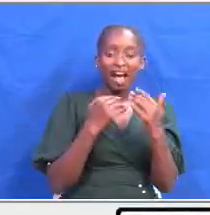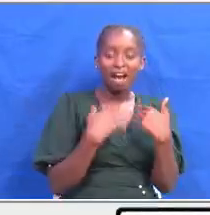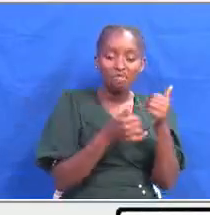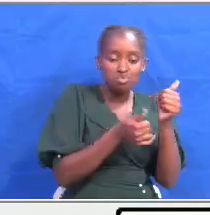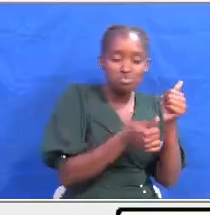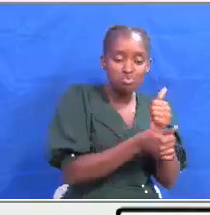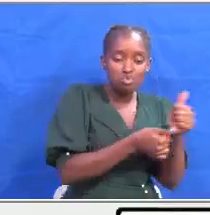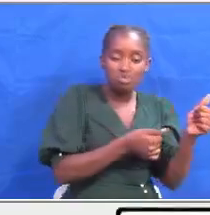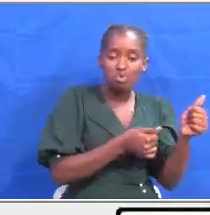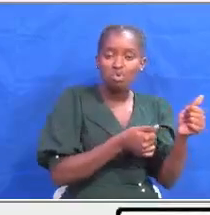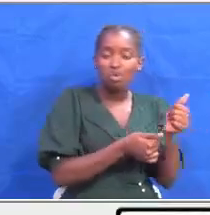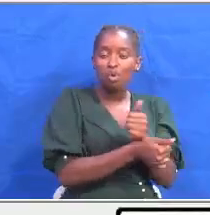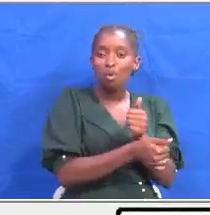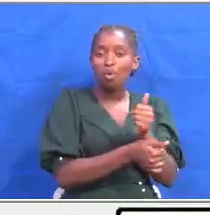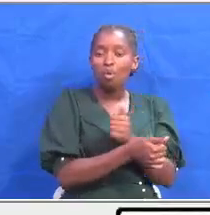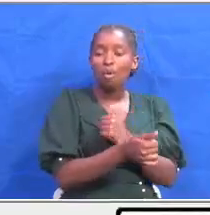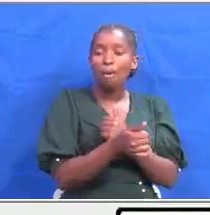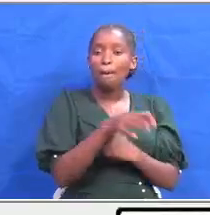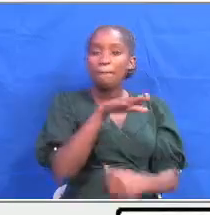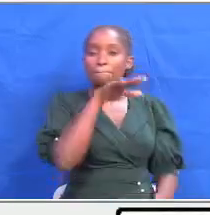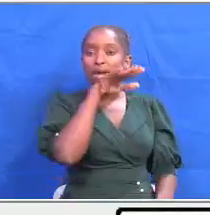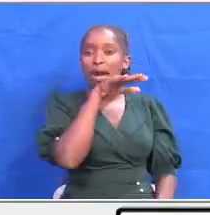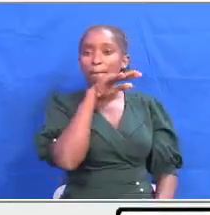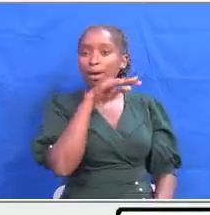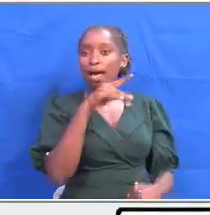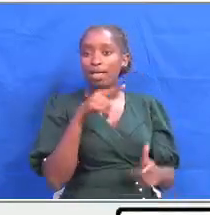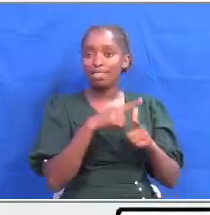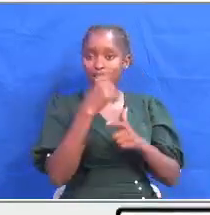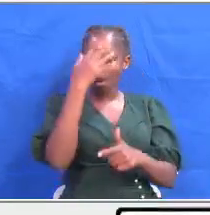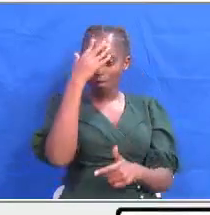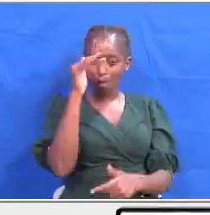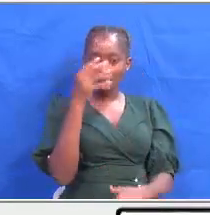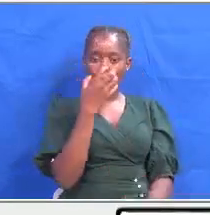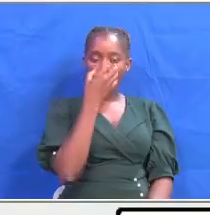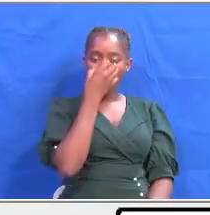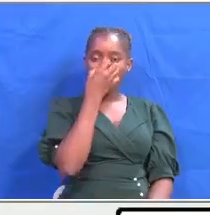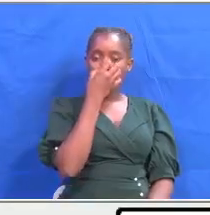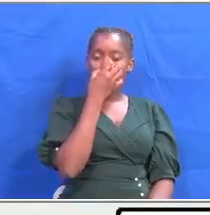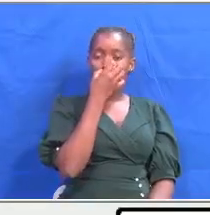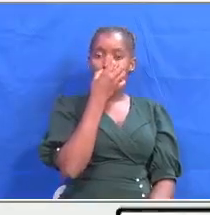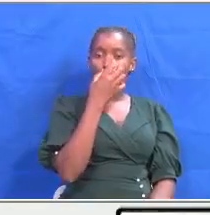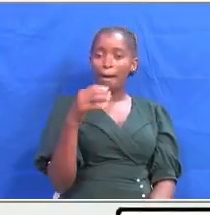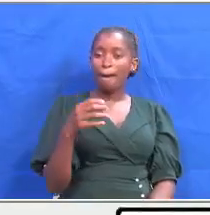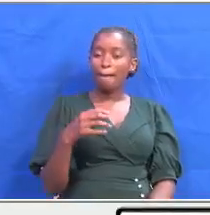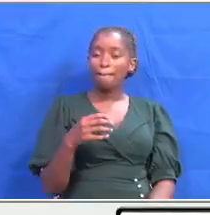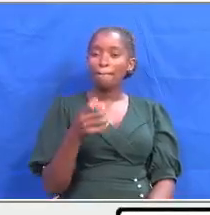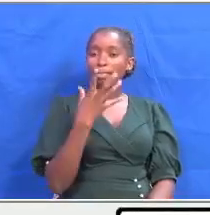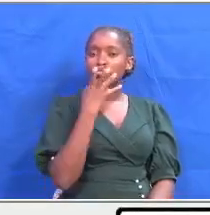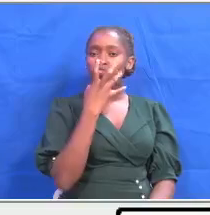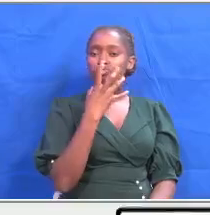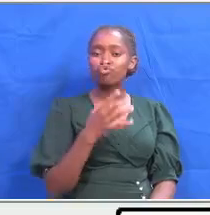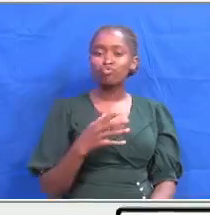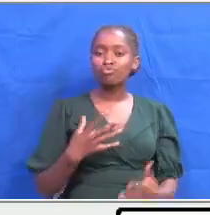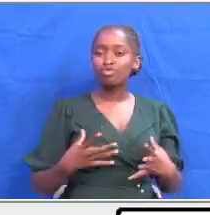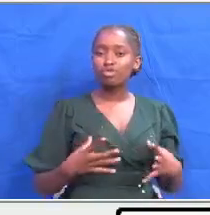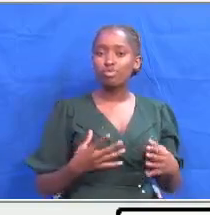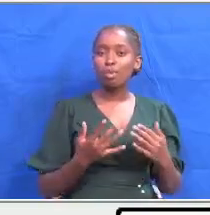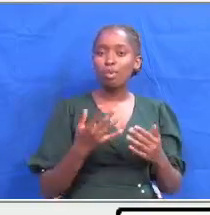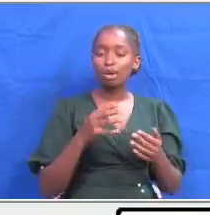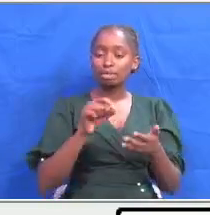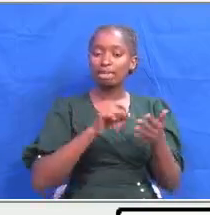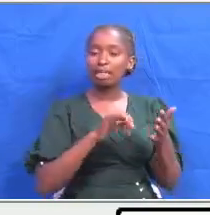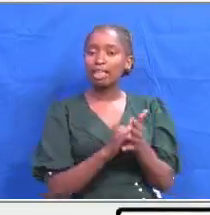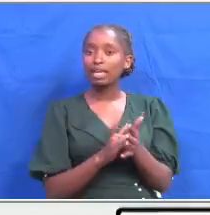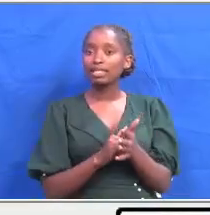saying, why wouldn't not every one of ODM sign this thing? After being told that Baba, you know, even